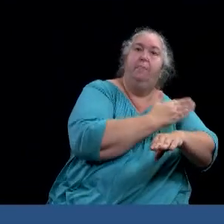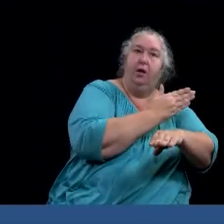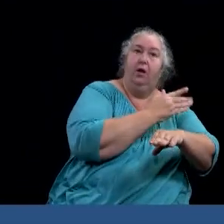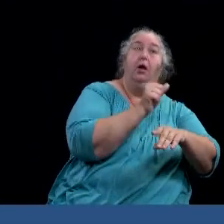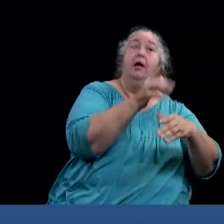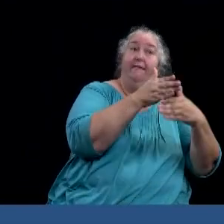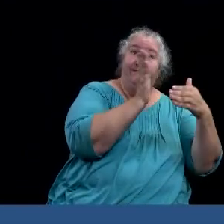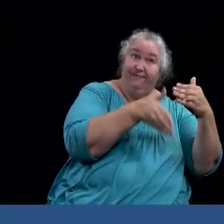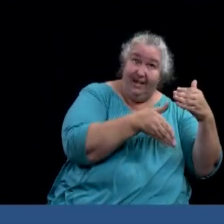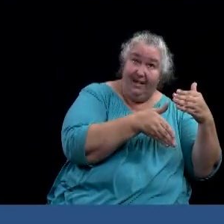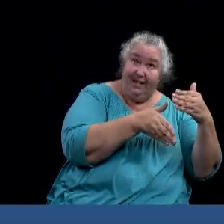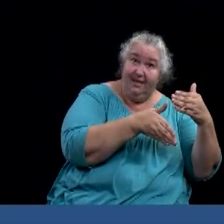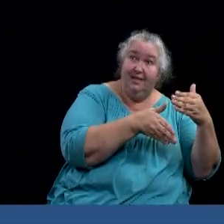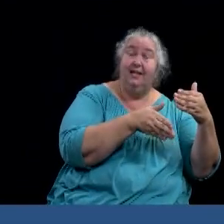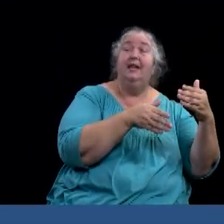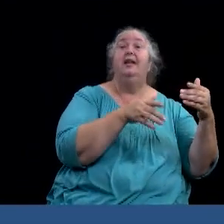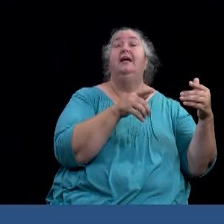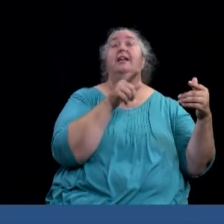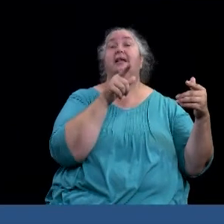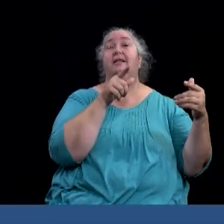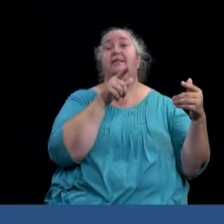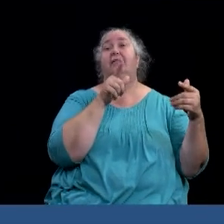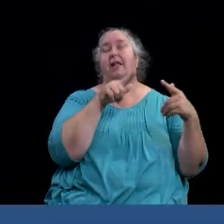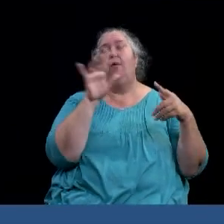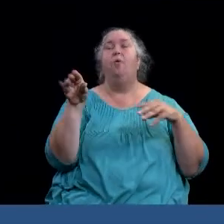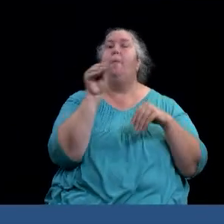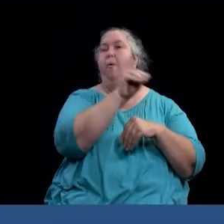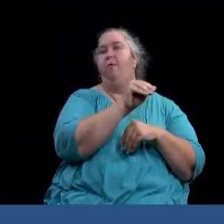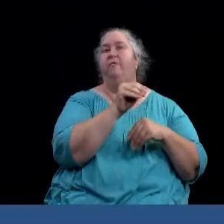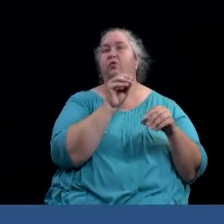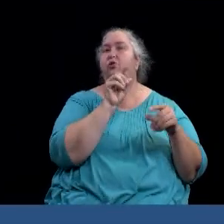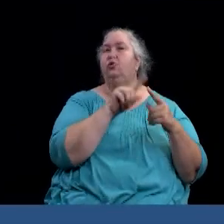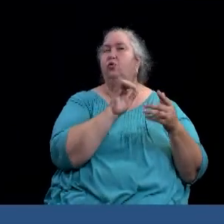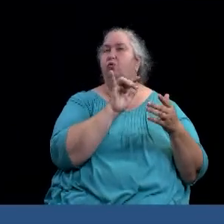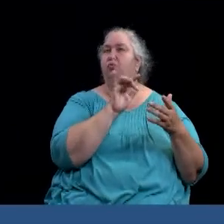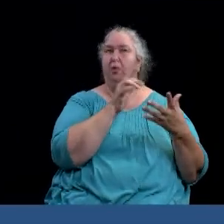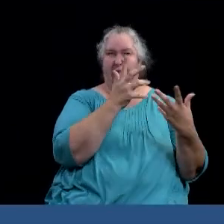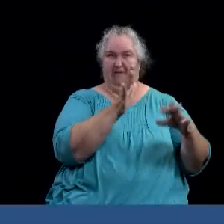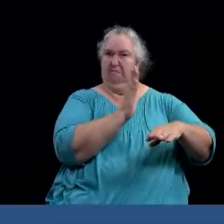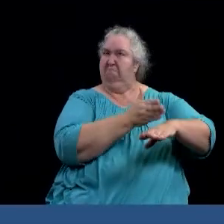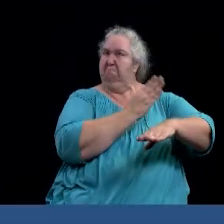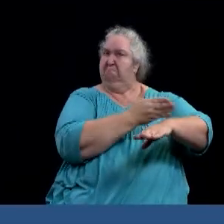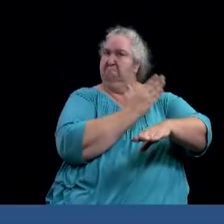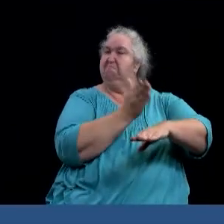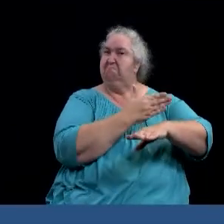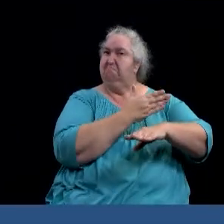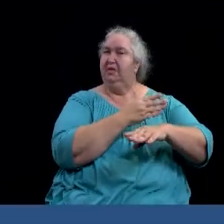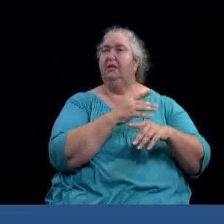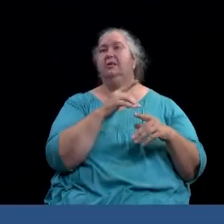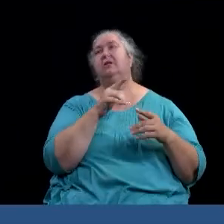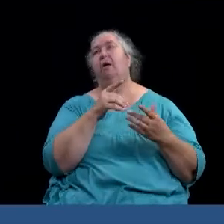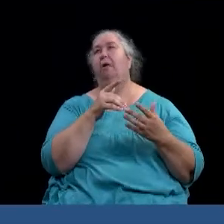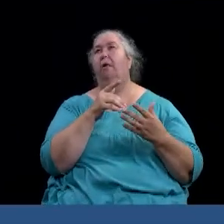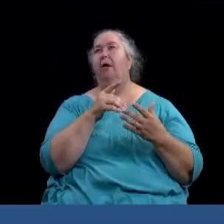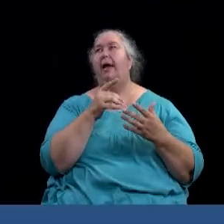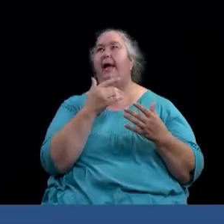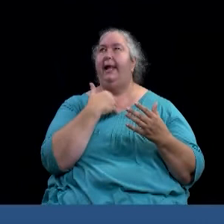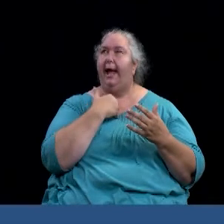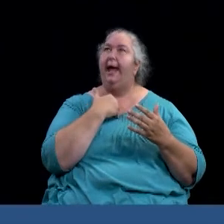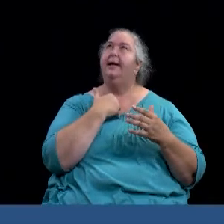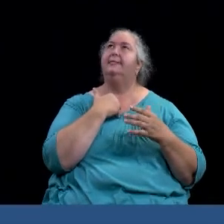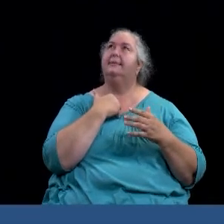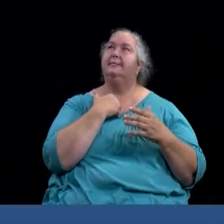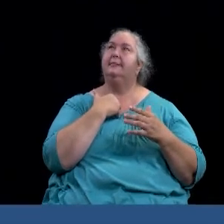remodeled units. So it creates a cycle of constant vacancies for contractors to remodel until all 250 units are